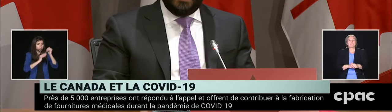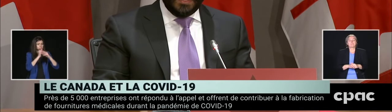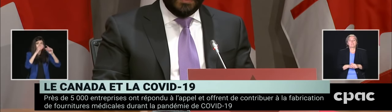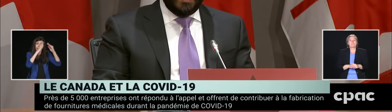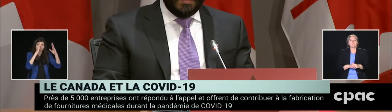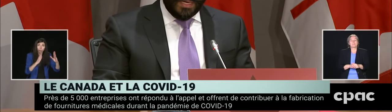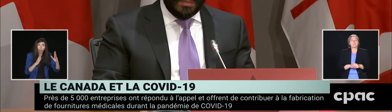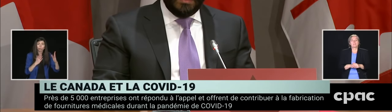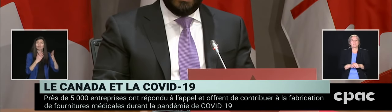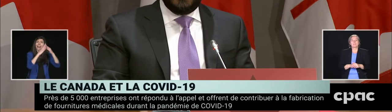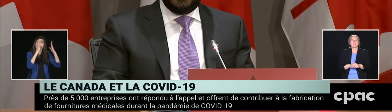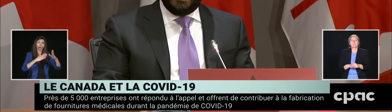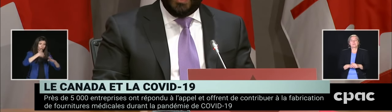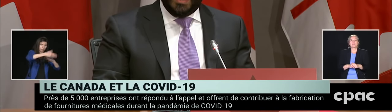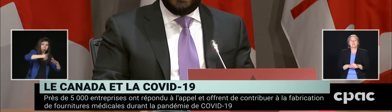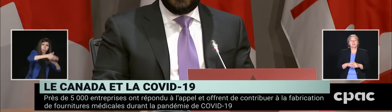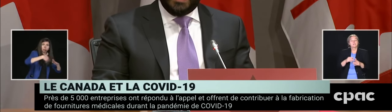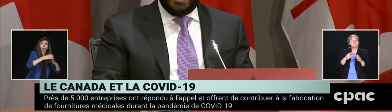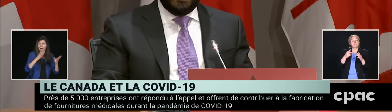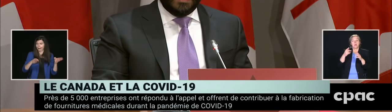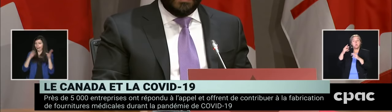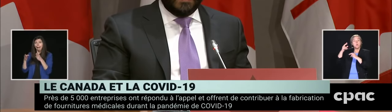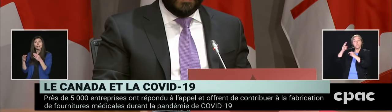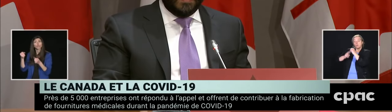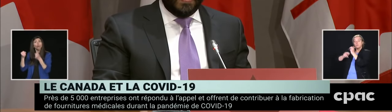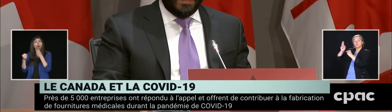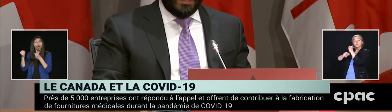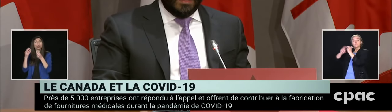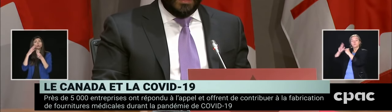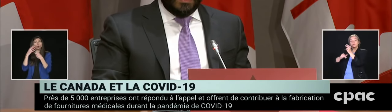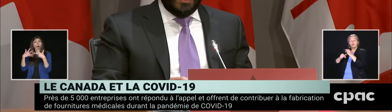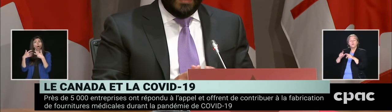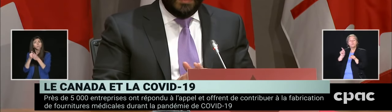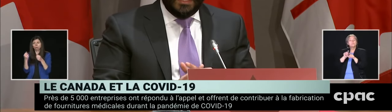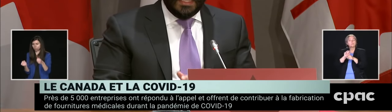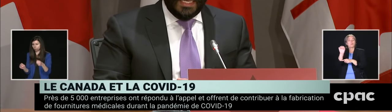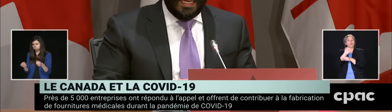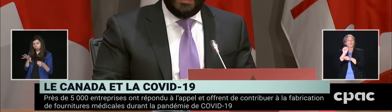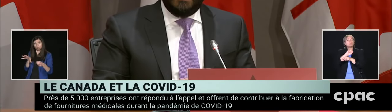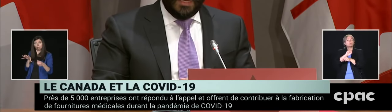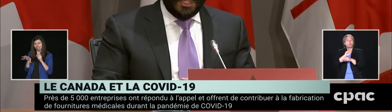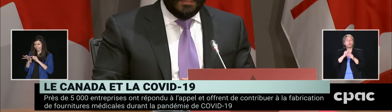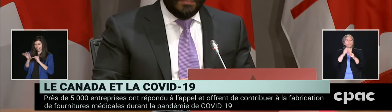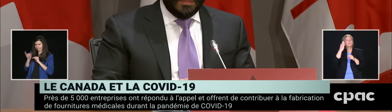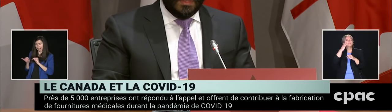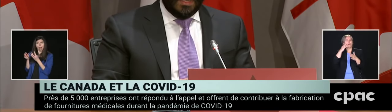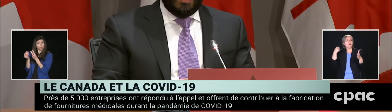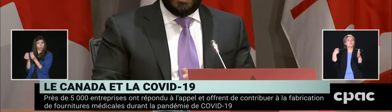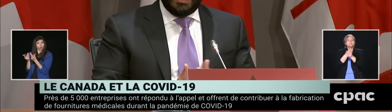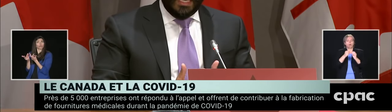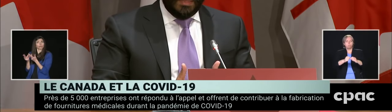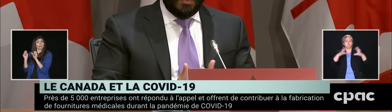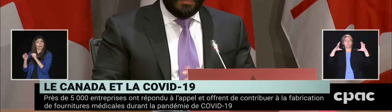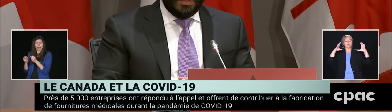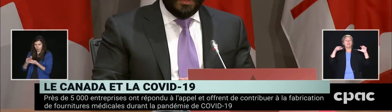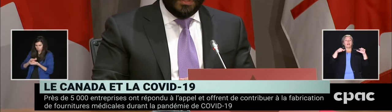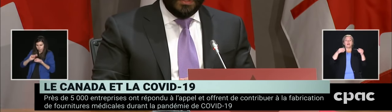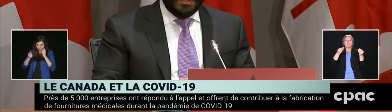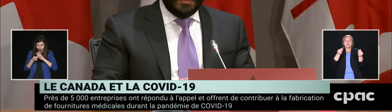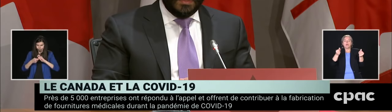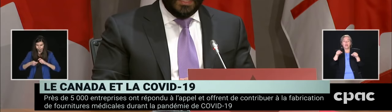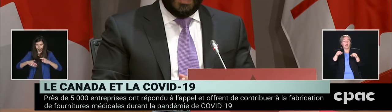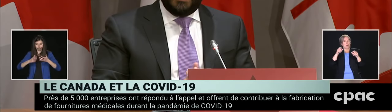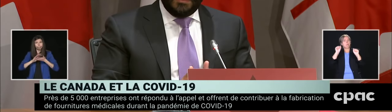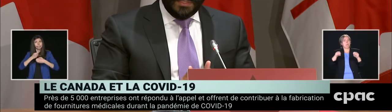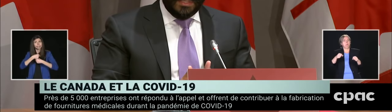be repurposed for medical grade gowns. To leverage this Canadian innovation, we're linking up with